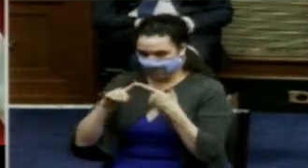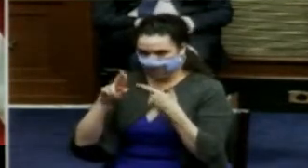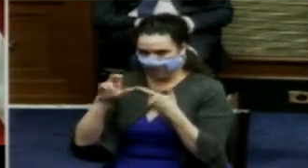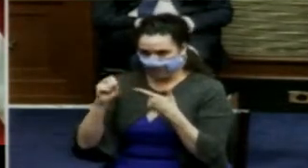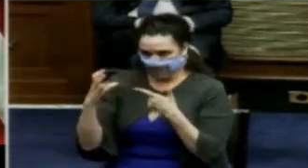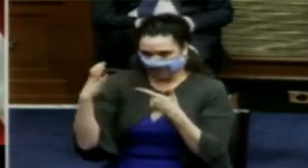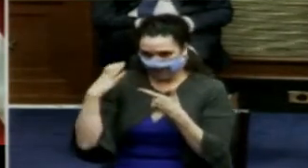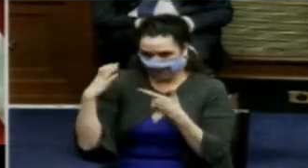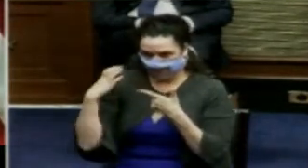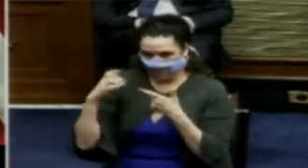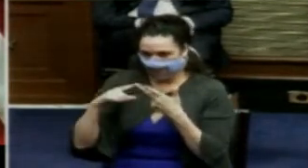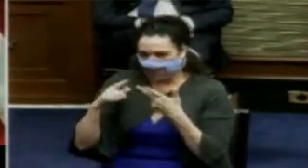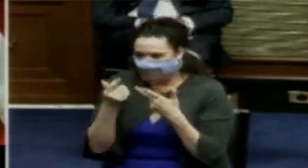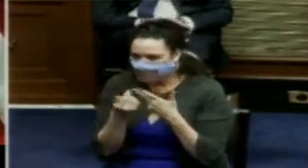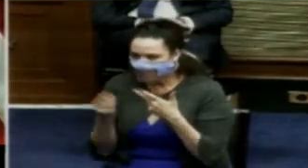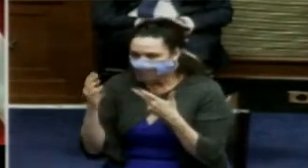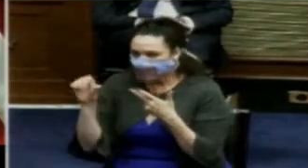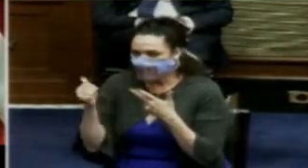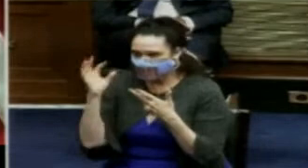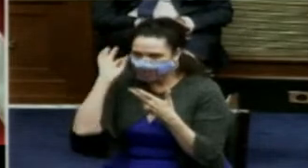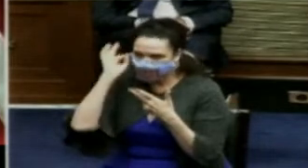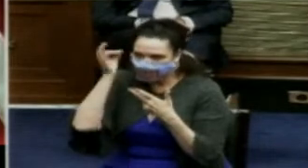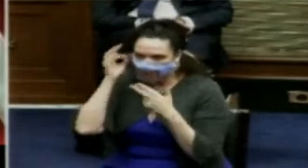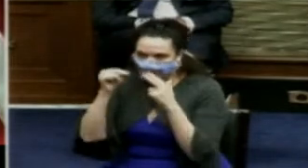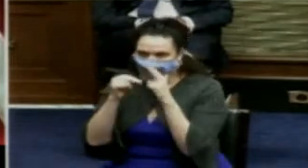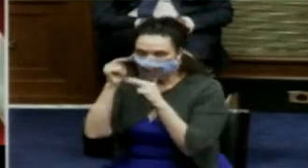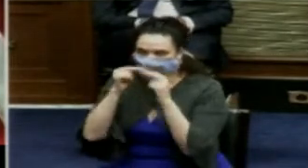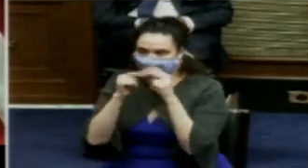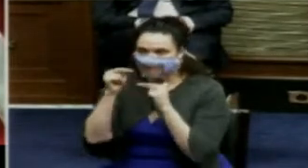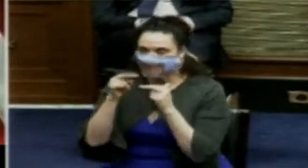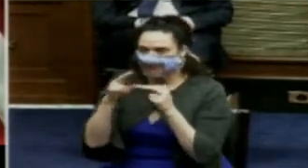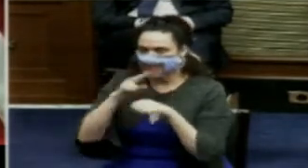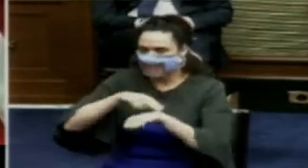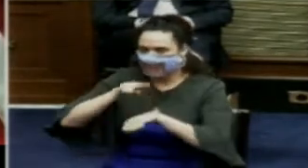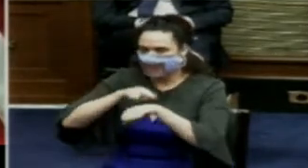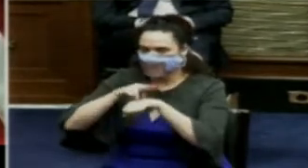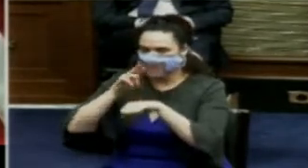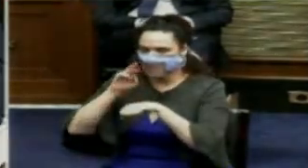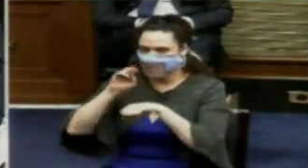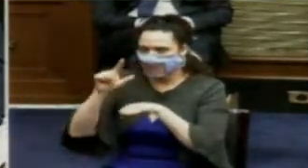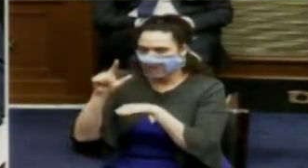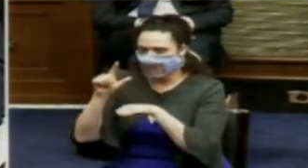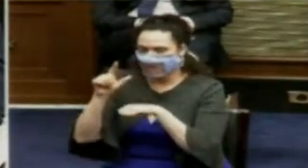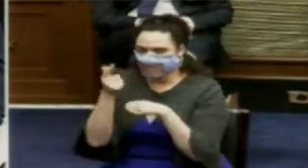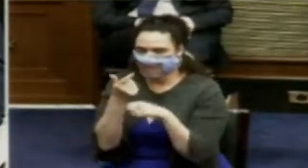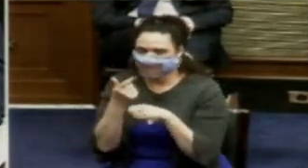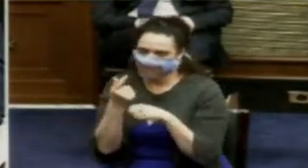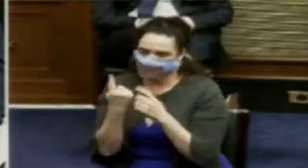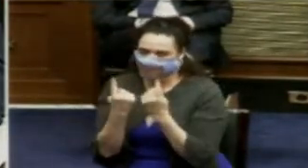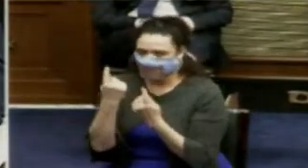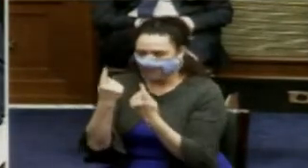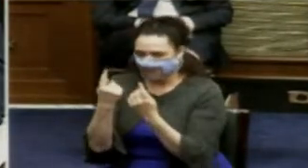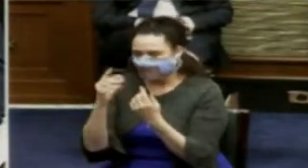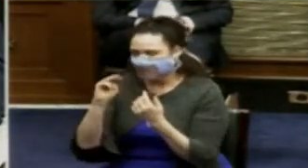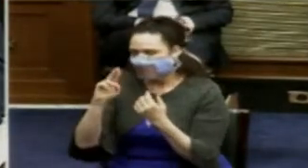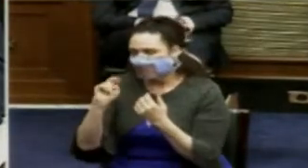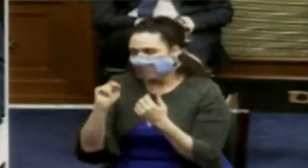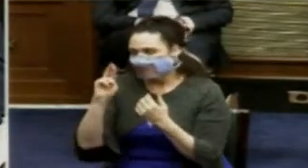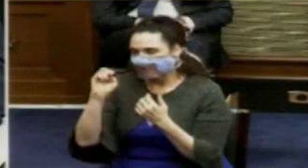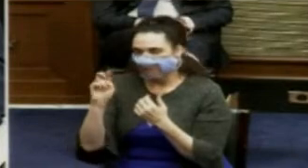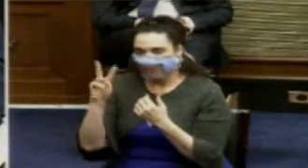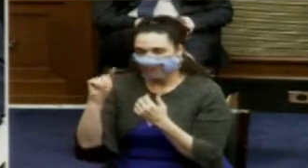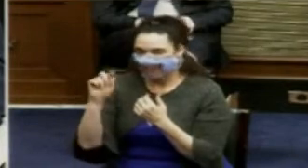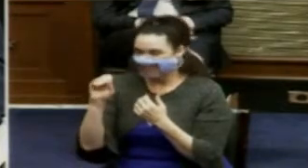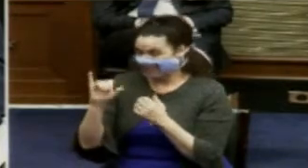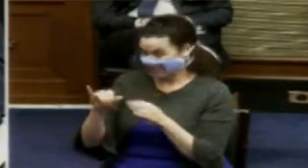Capitol, and some other federal buildings and the National Mall and some monuments. Is that right? That is my understanding. It's a very small